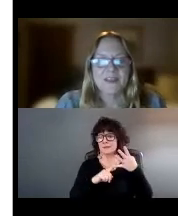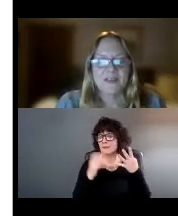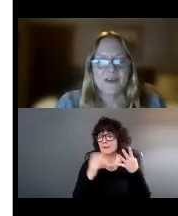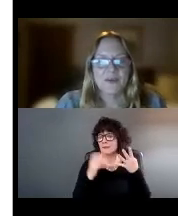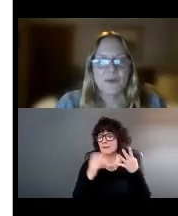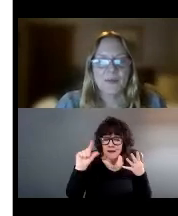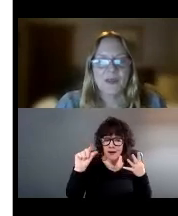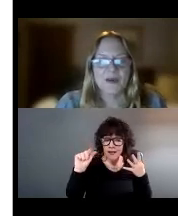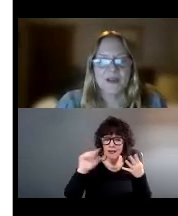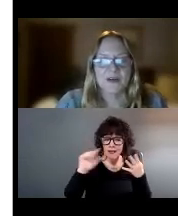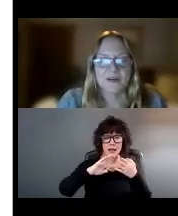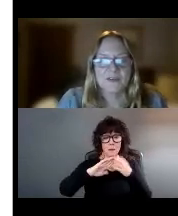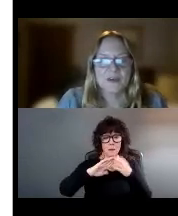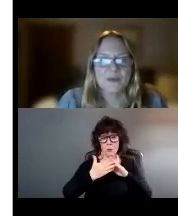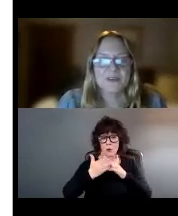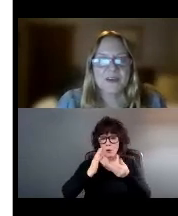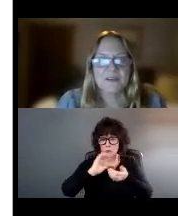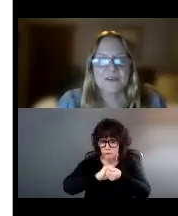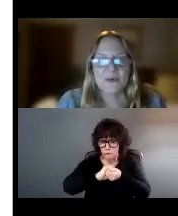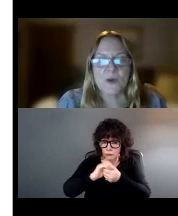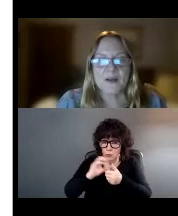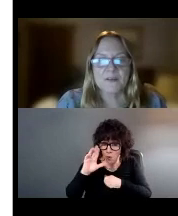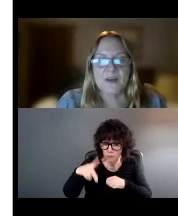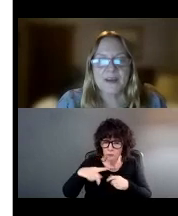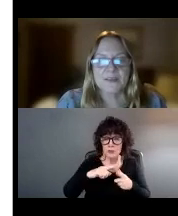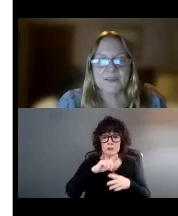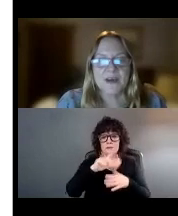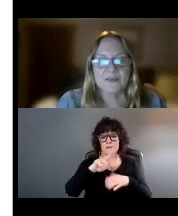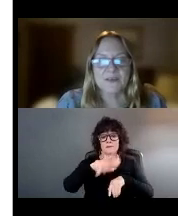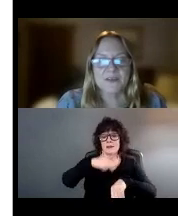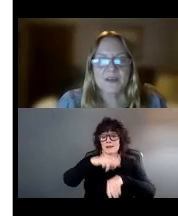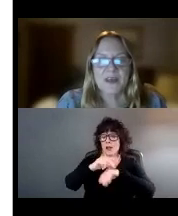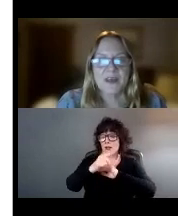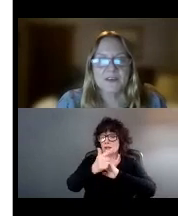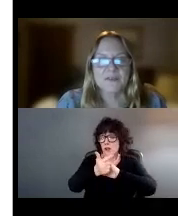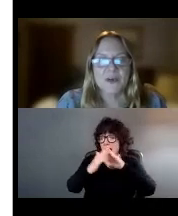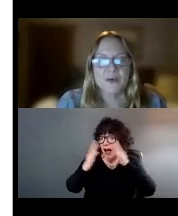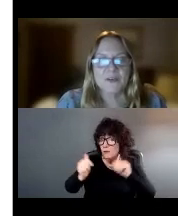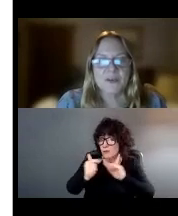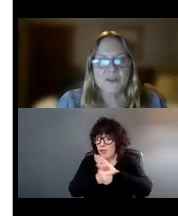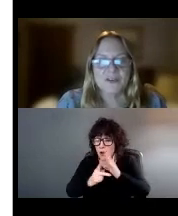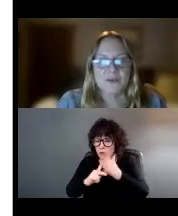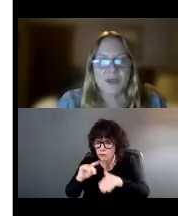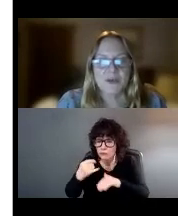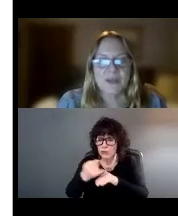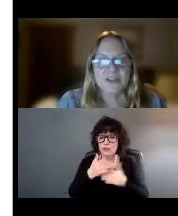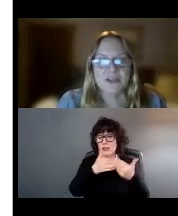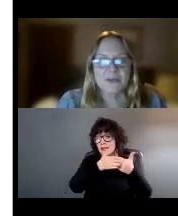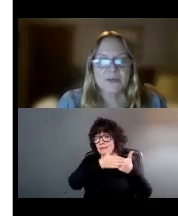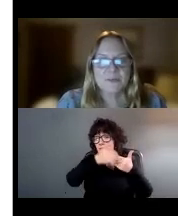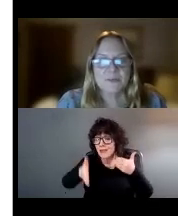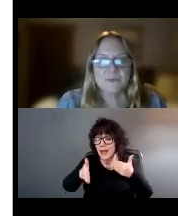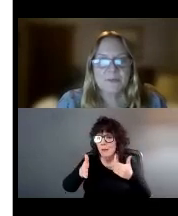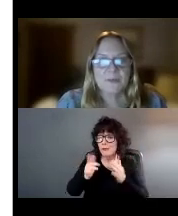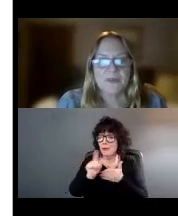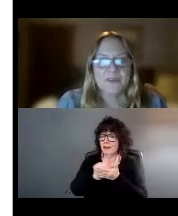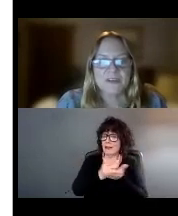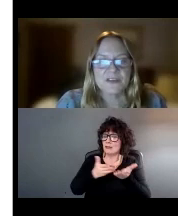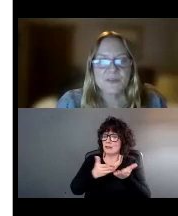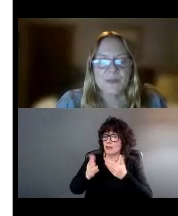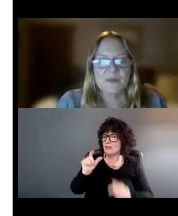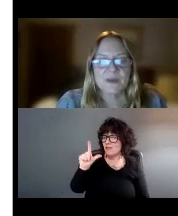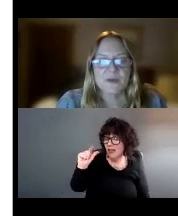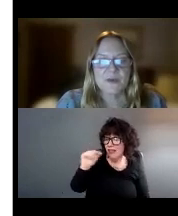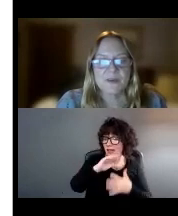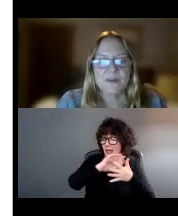Tonight is the third webinar in our consumer series for wildfire survivors and is focused on student loan issues. The